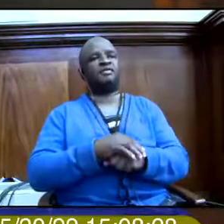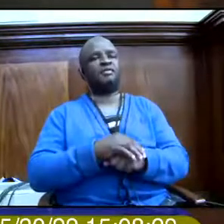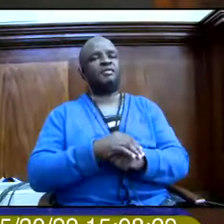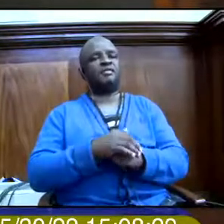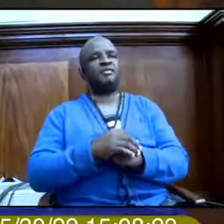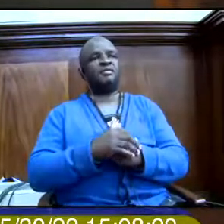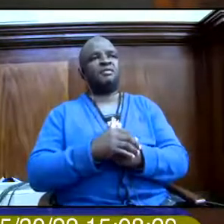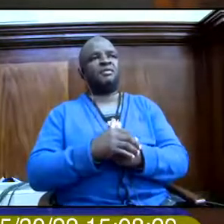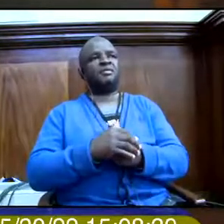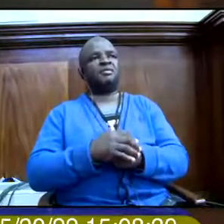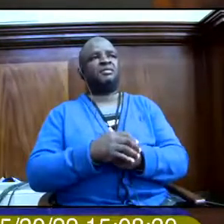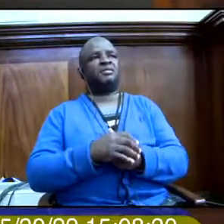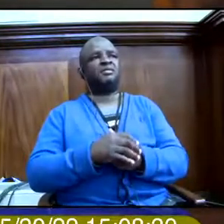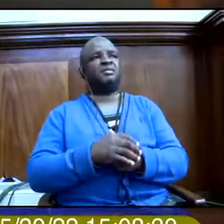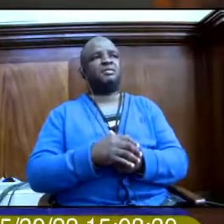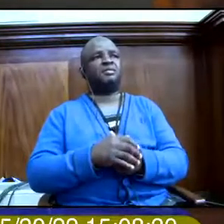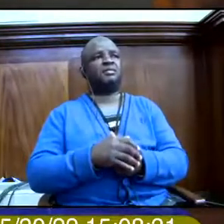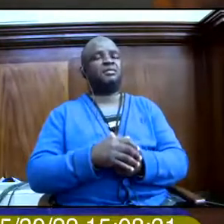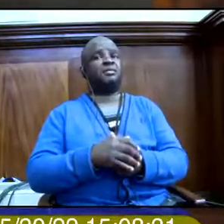too